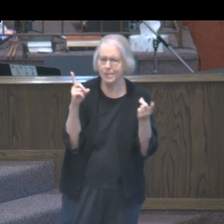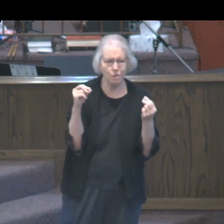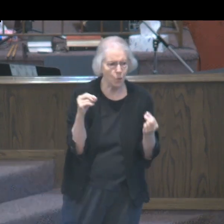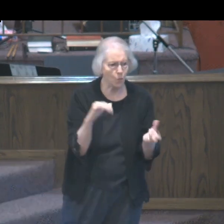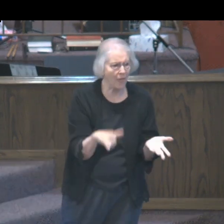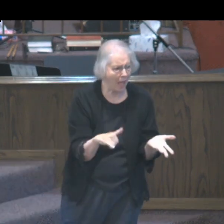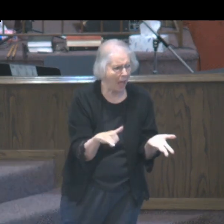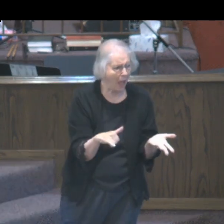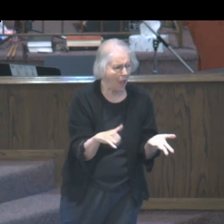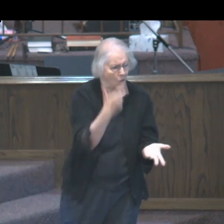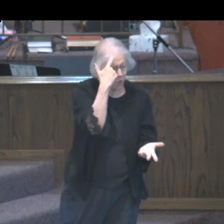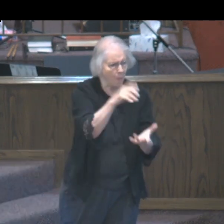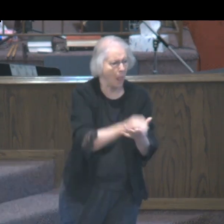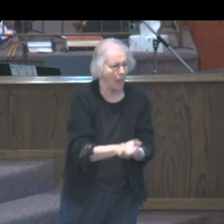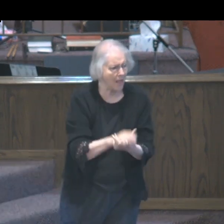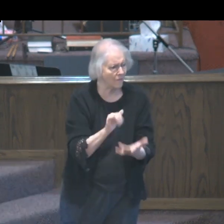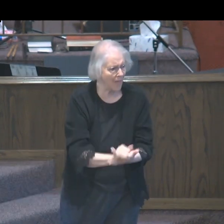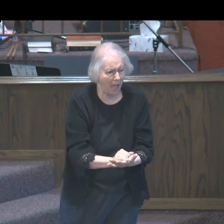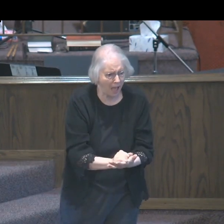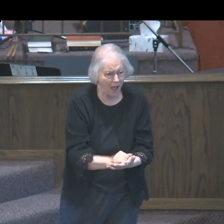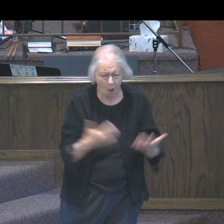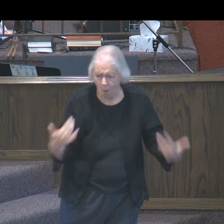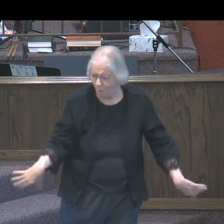Do you believe that?